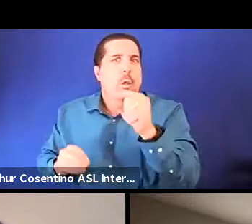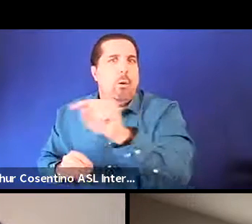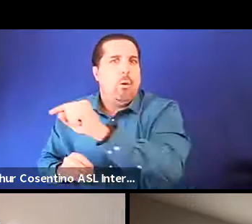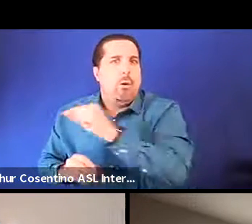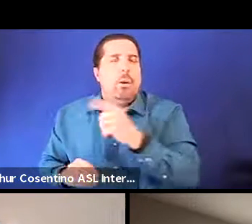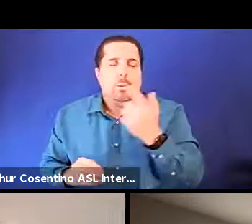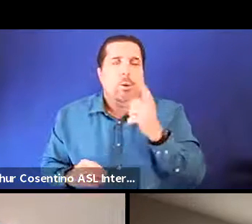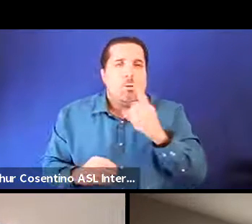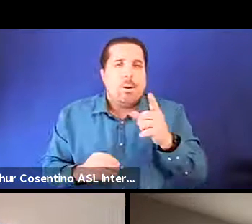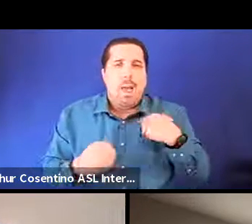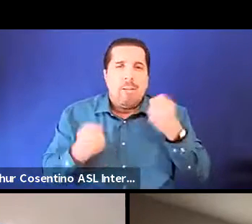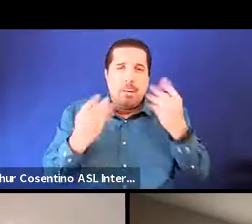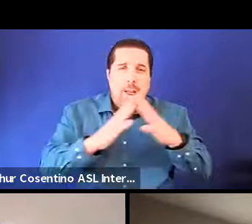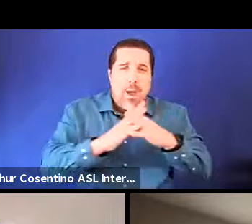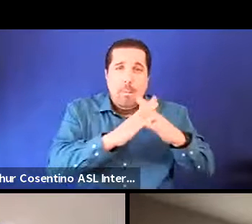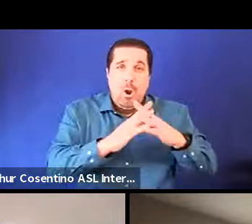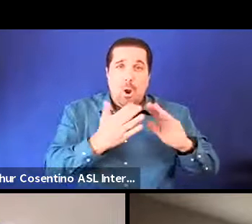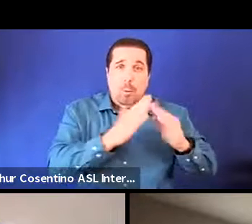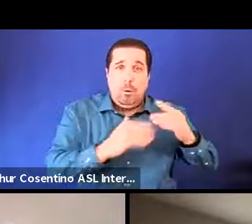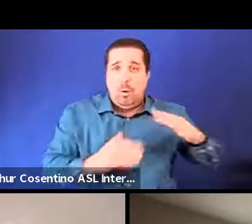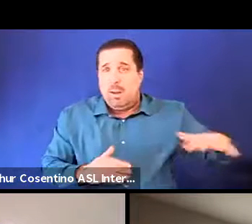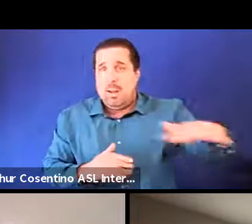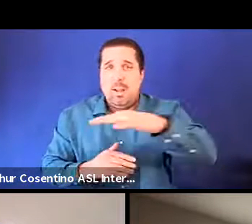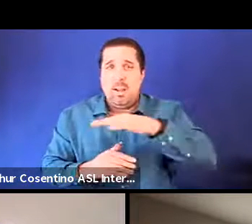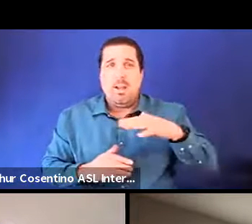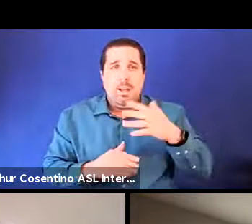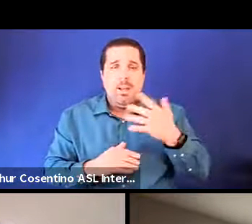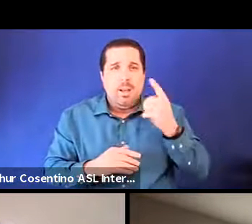Asian American community as a whole, the temperature check question,